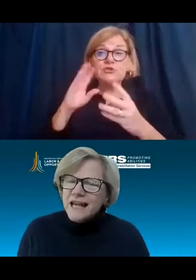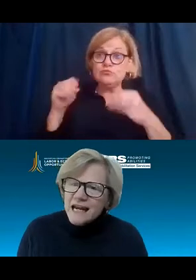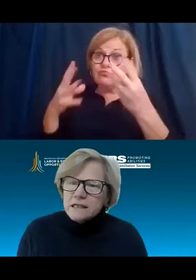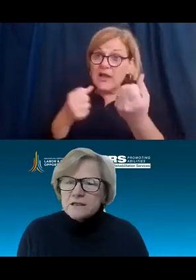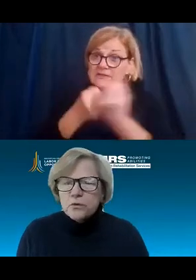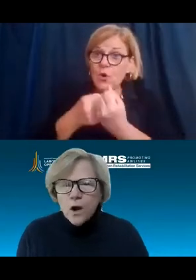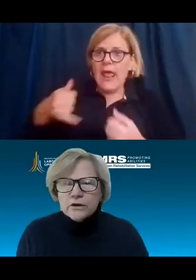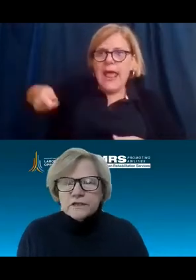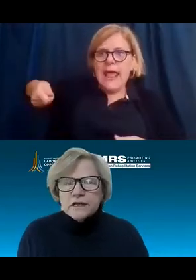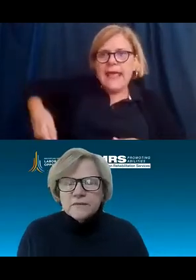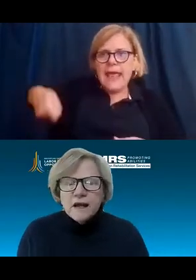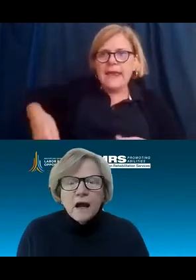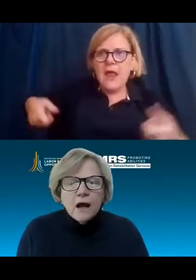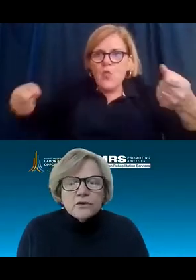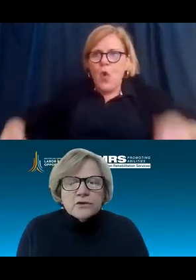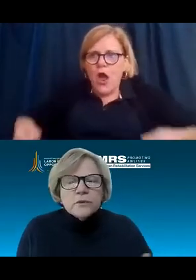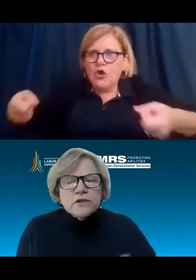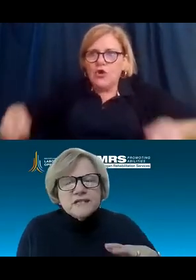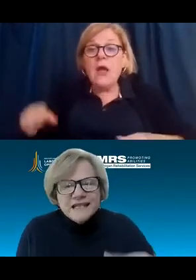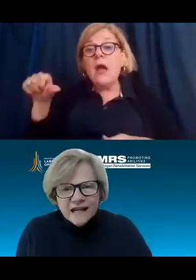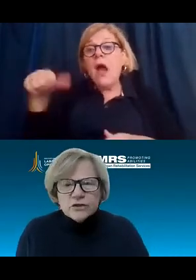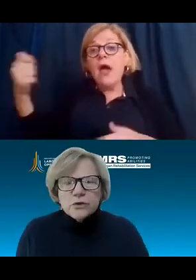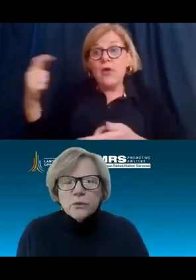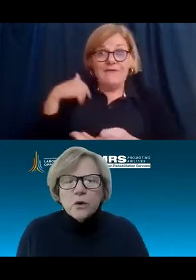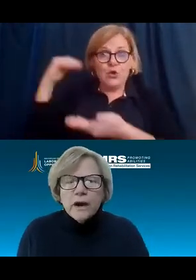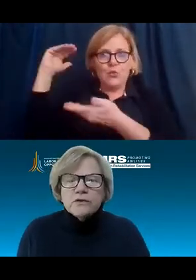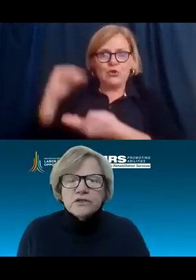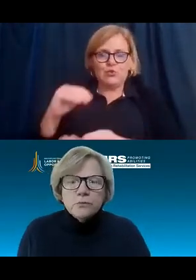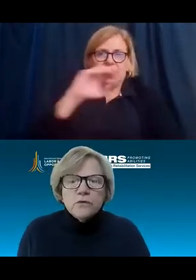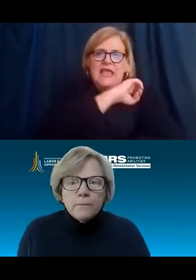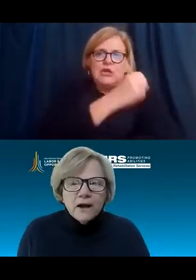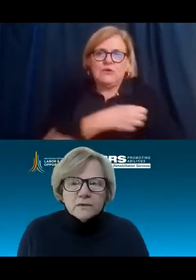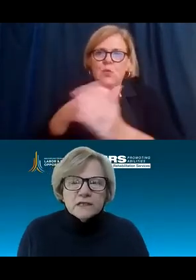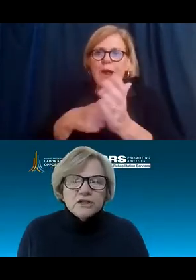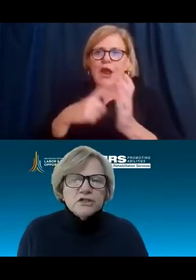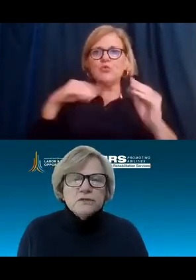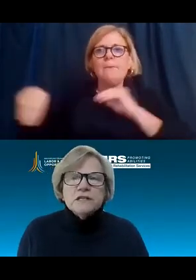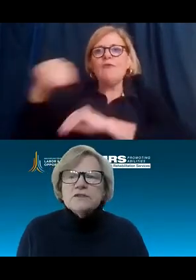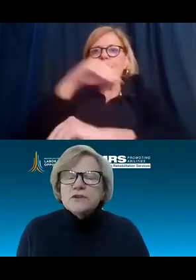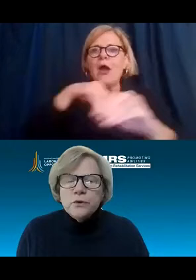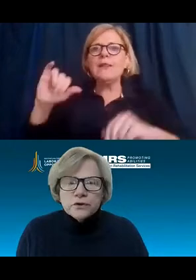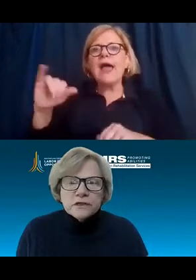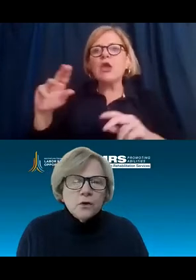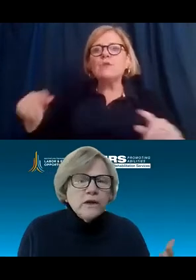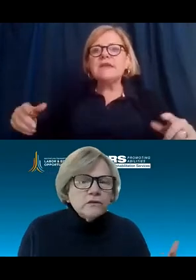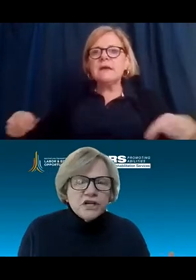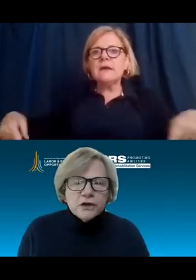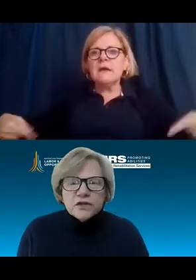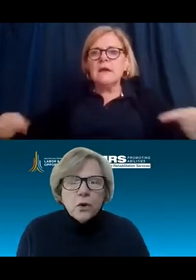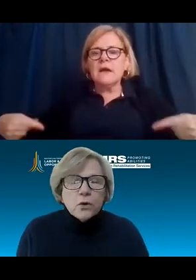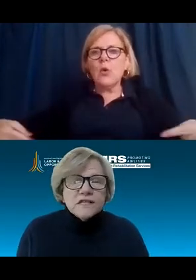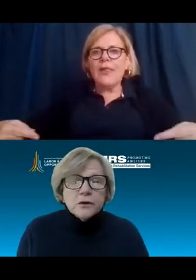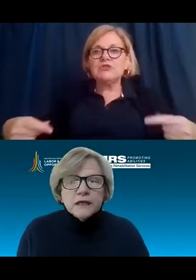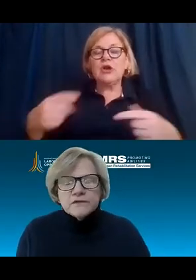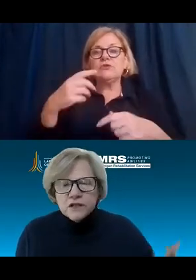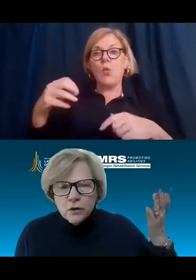as canes and walkers. Others reduce the energy required to move about, such as using scooters, wheelchairs,